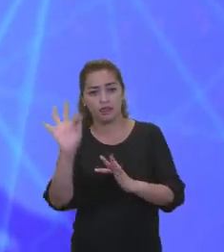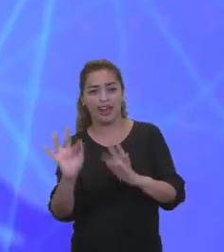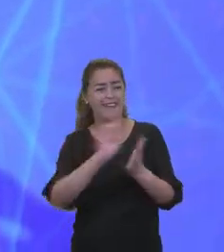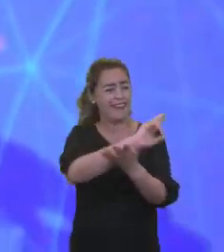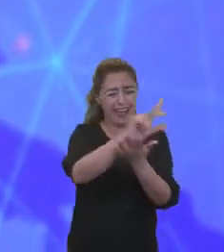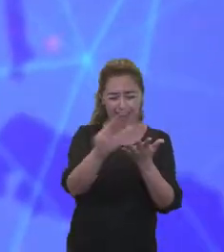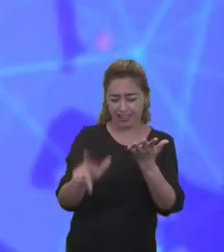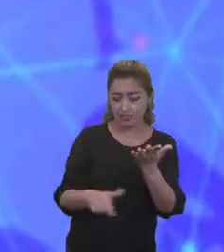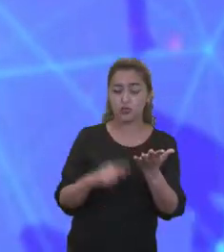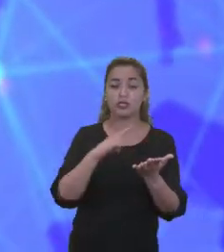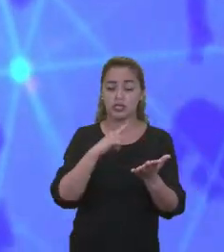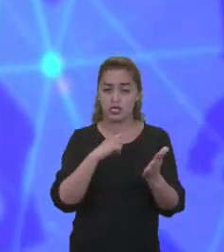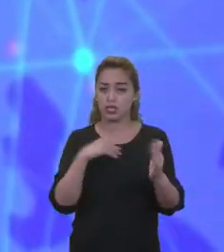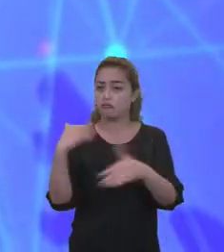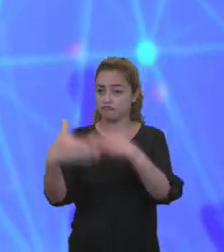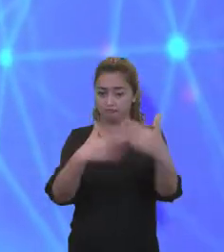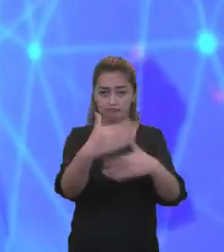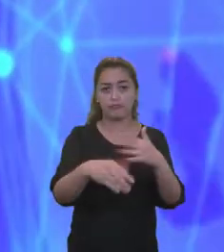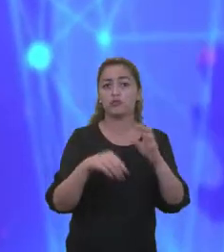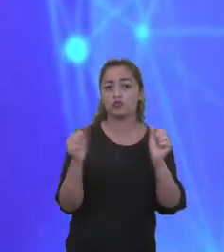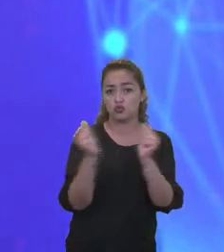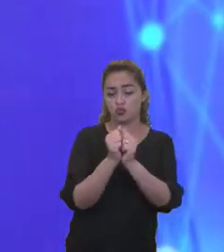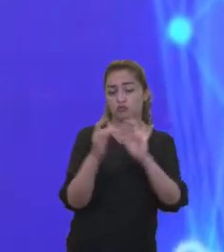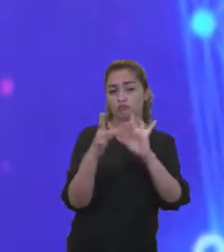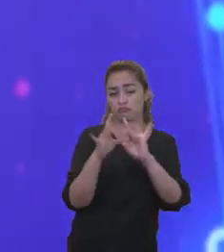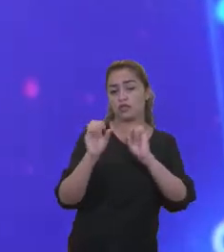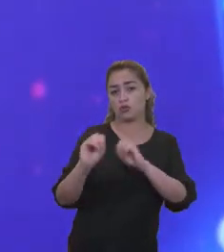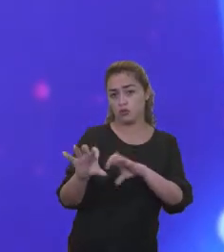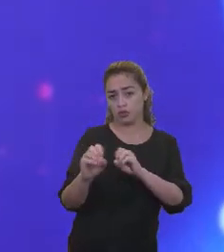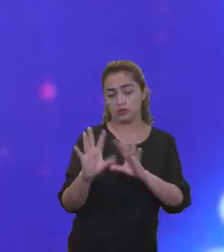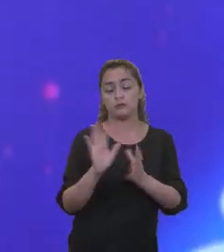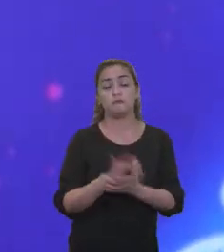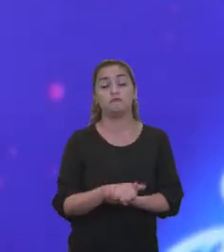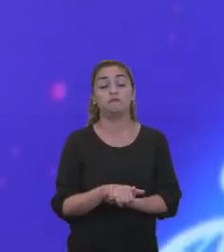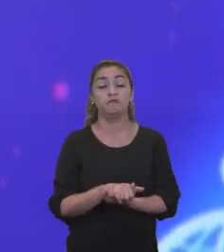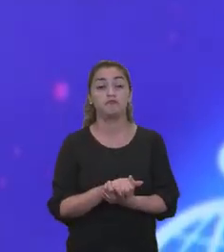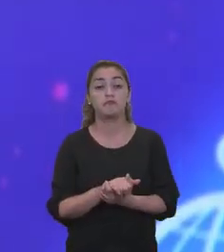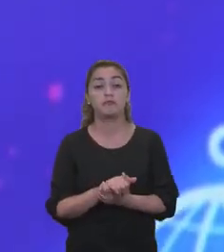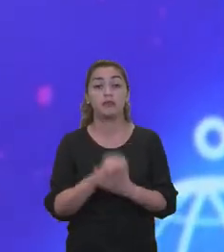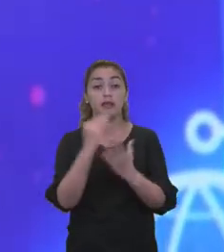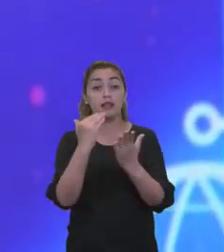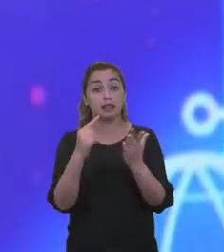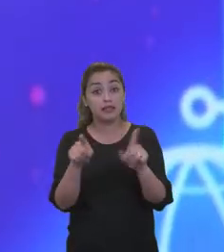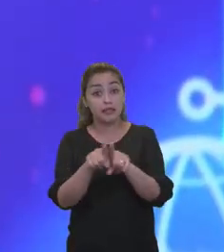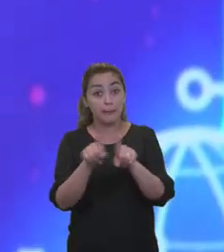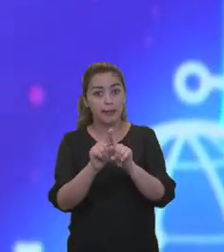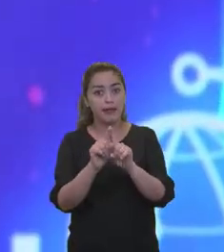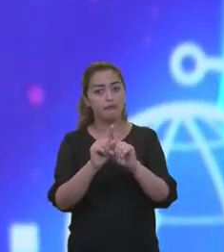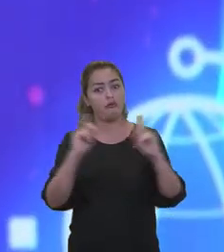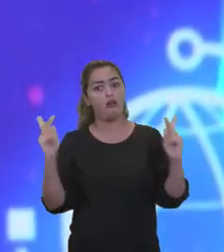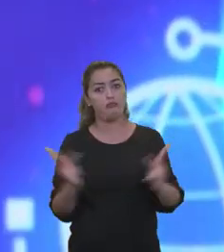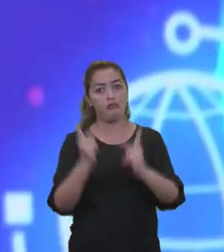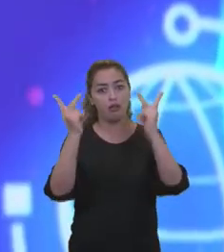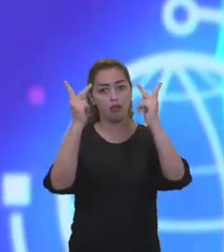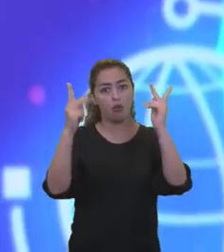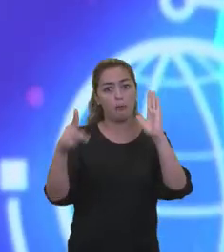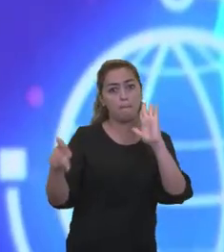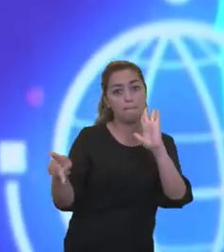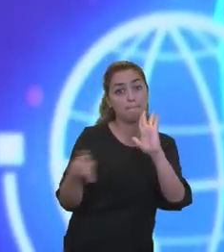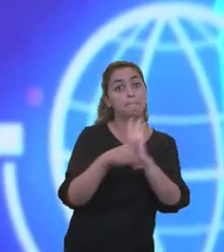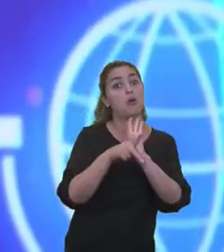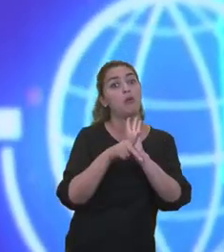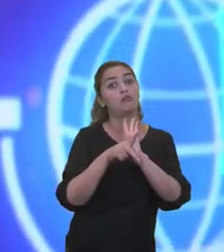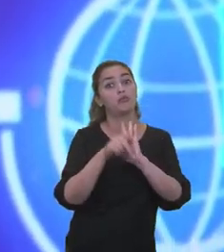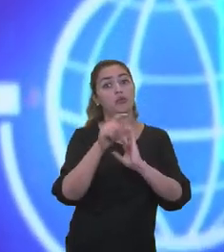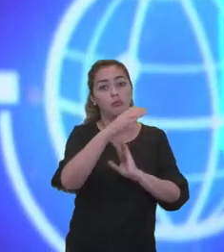have positive women, mulheres positivas, but availability of the service, as I said, value added to our